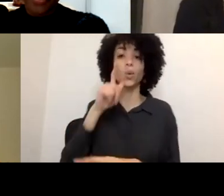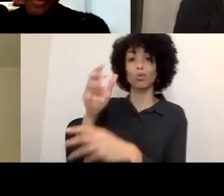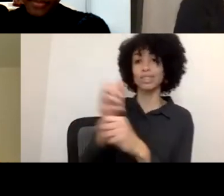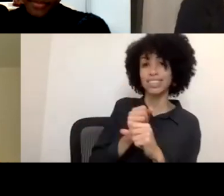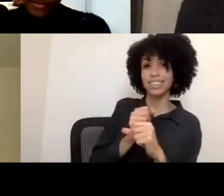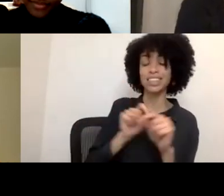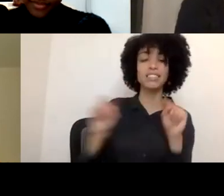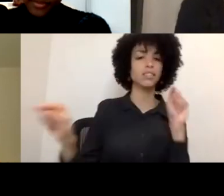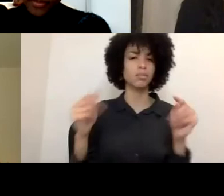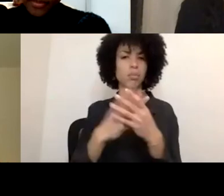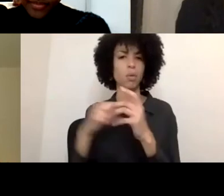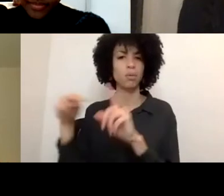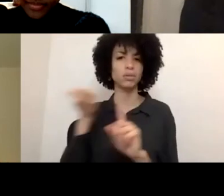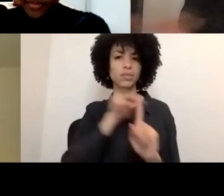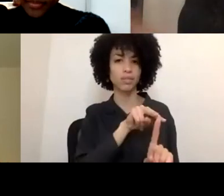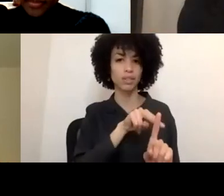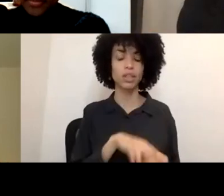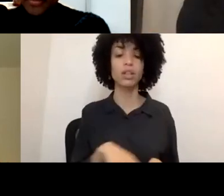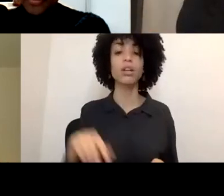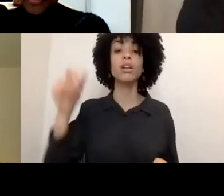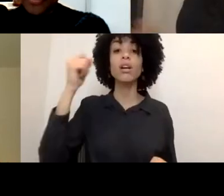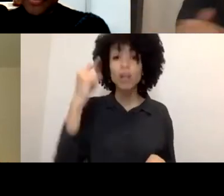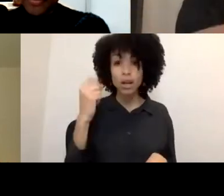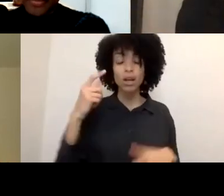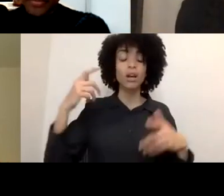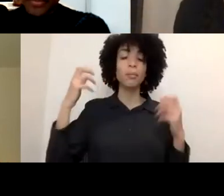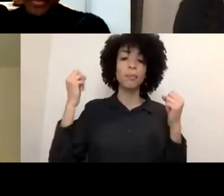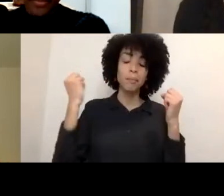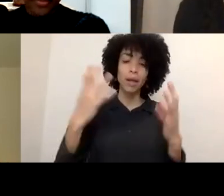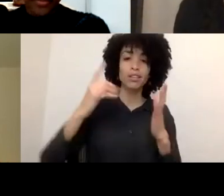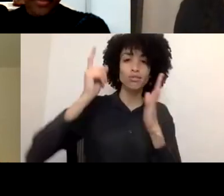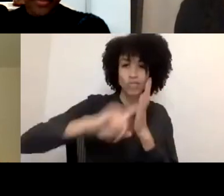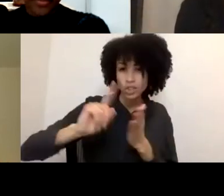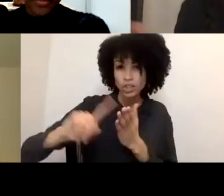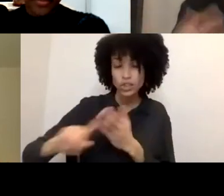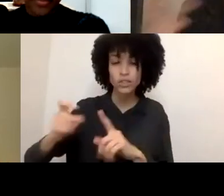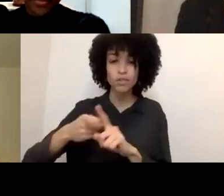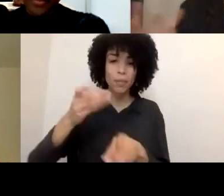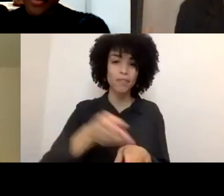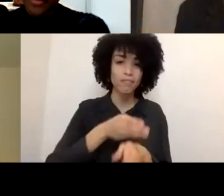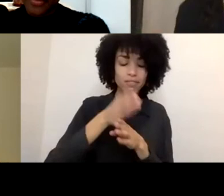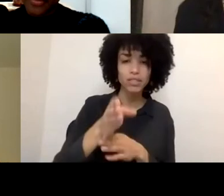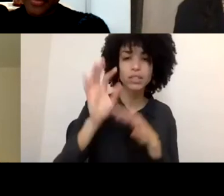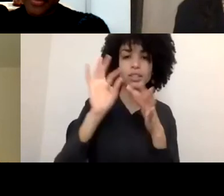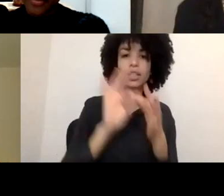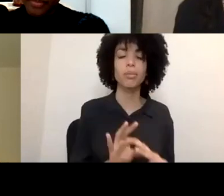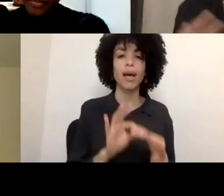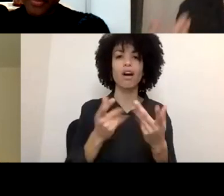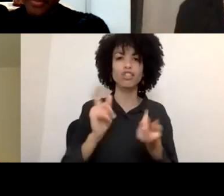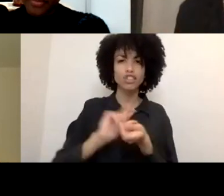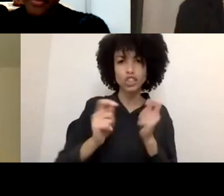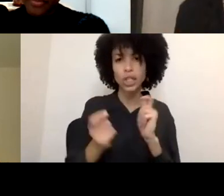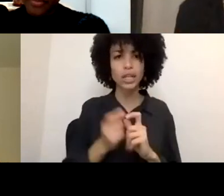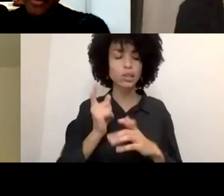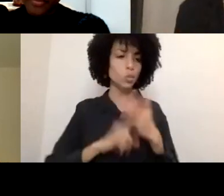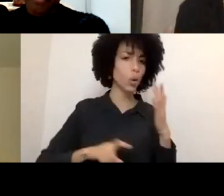I want to be clear that there has been lots of research and lots of input from the field about what kinds of changes might be needed, and that has called attention